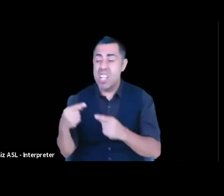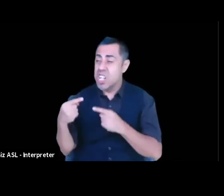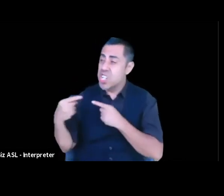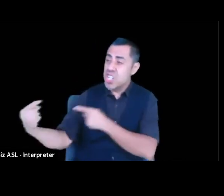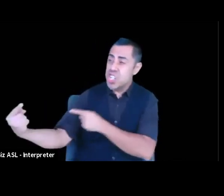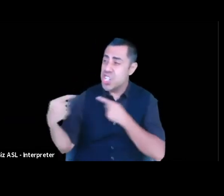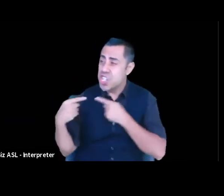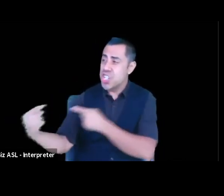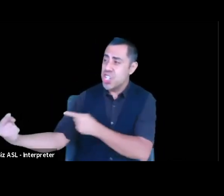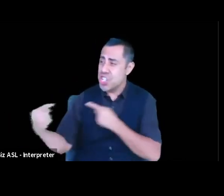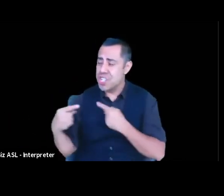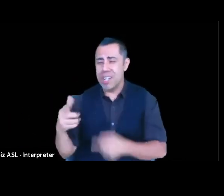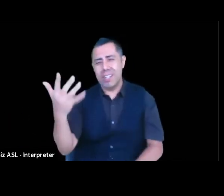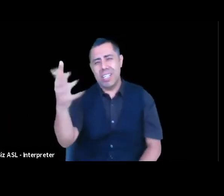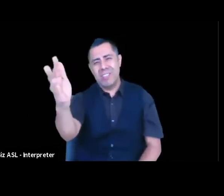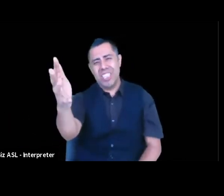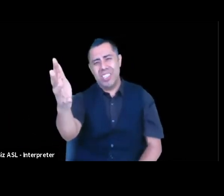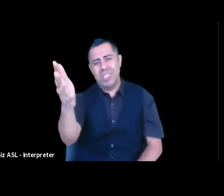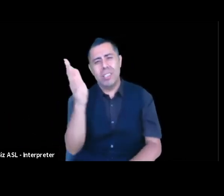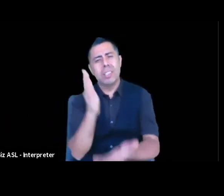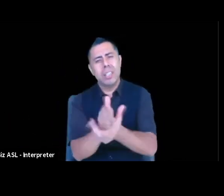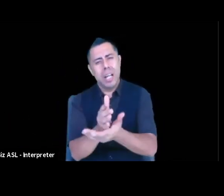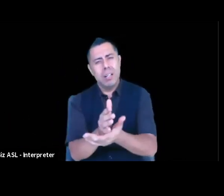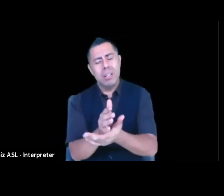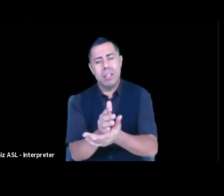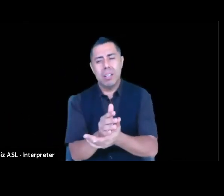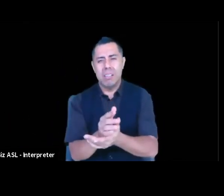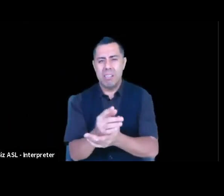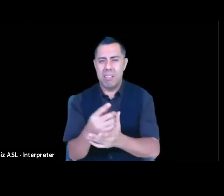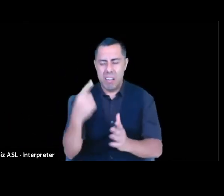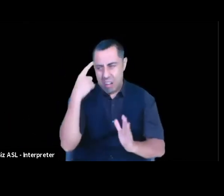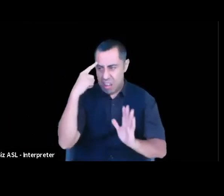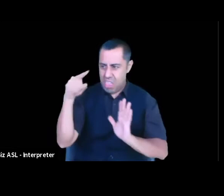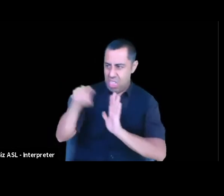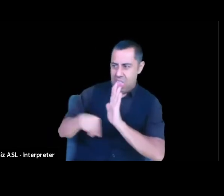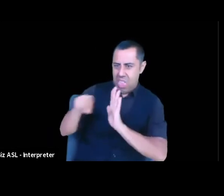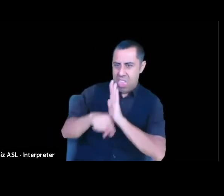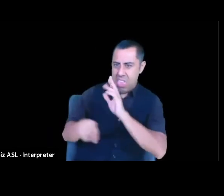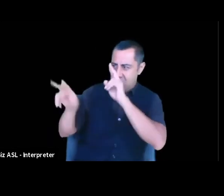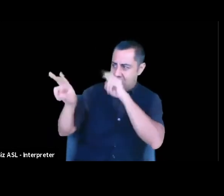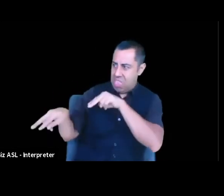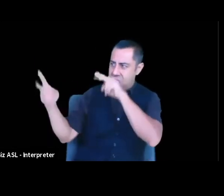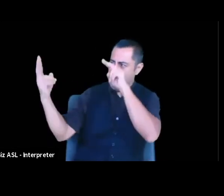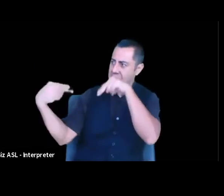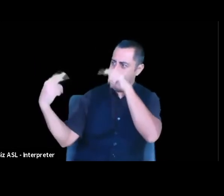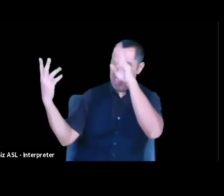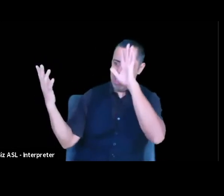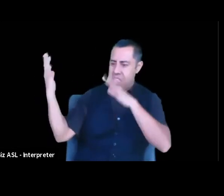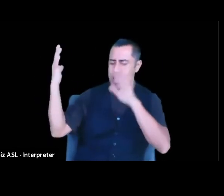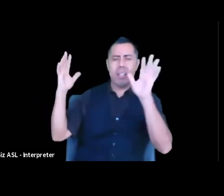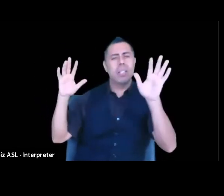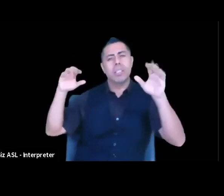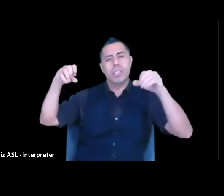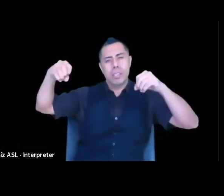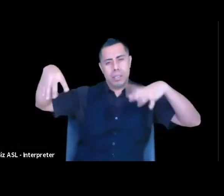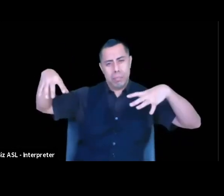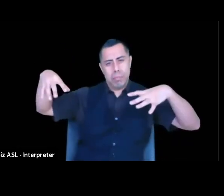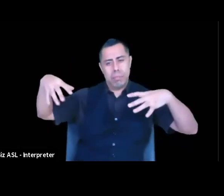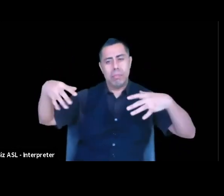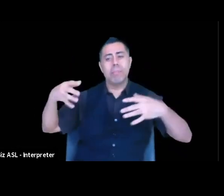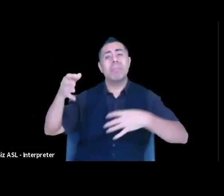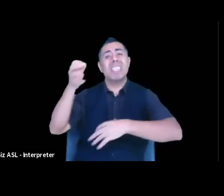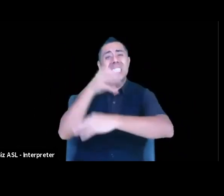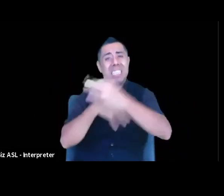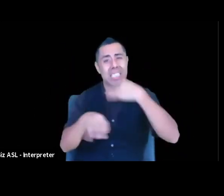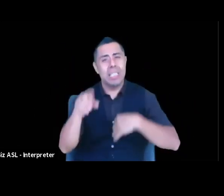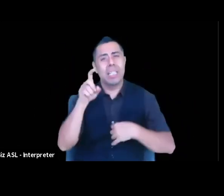one another and instead uplift one another, you know? And that is why today I am very